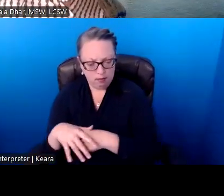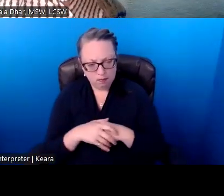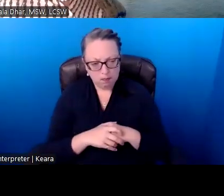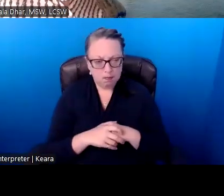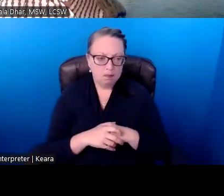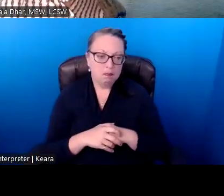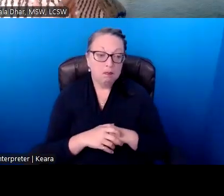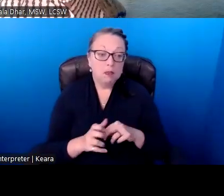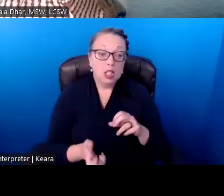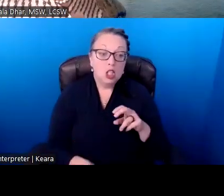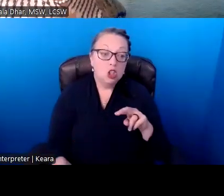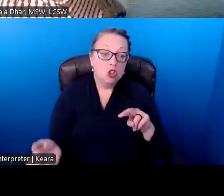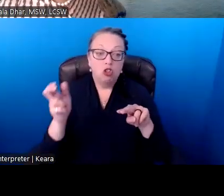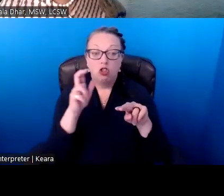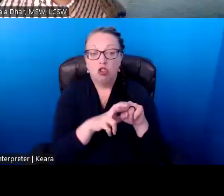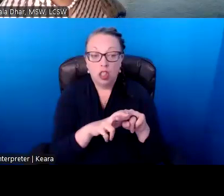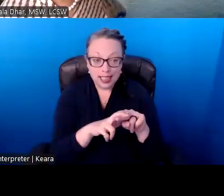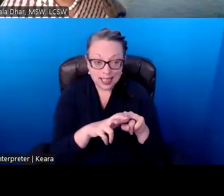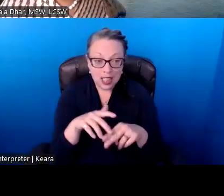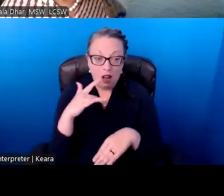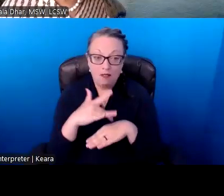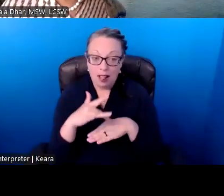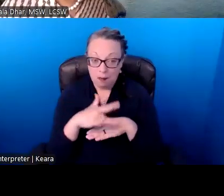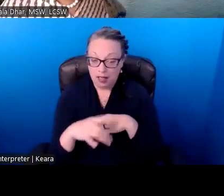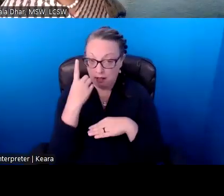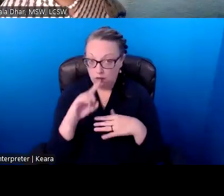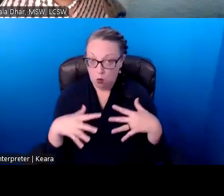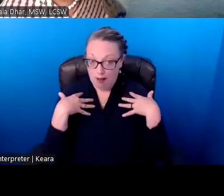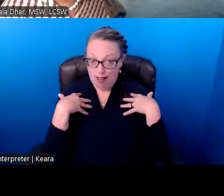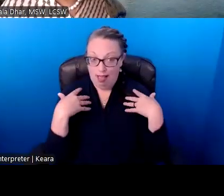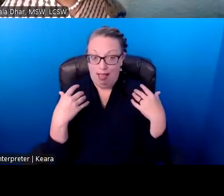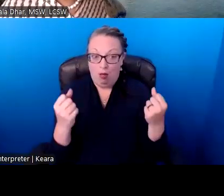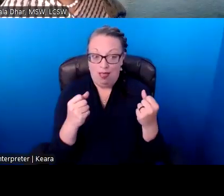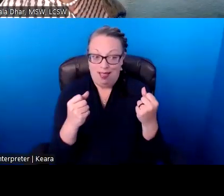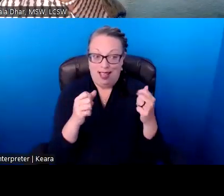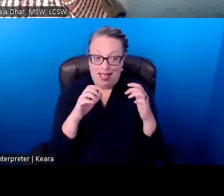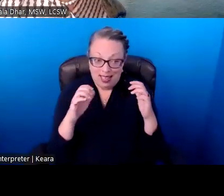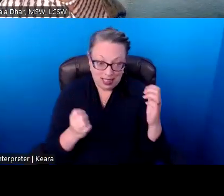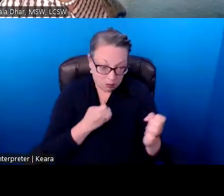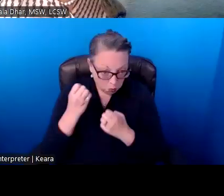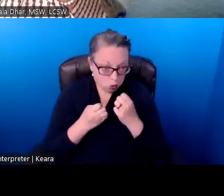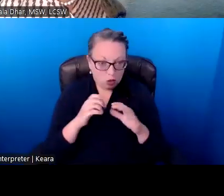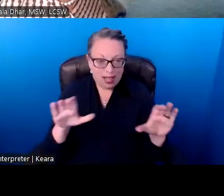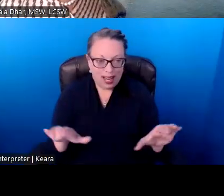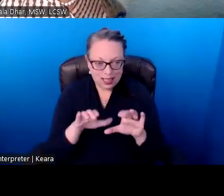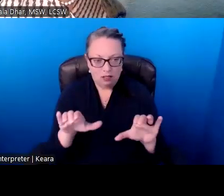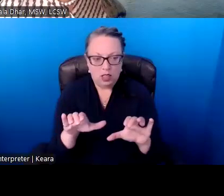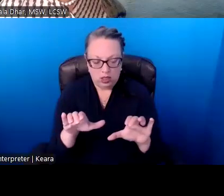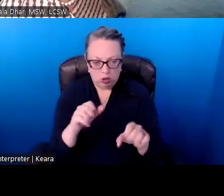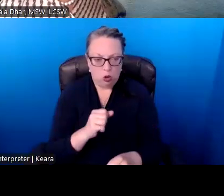Third strategy, increased availability of health promotion activities to prevent and